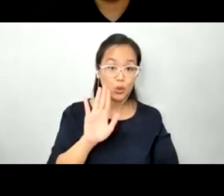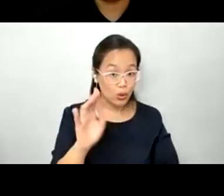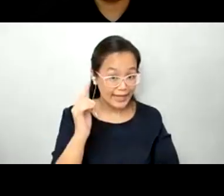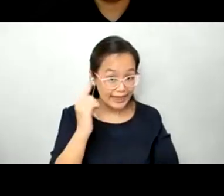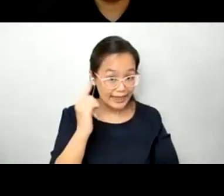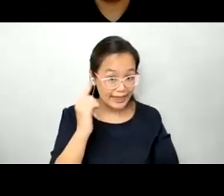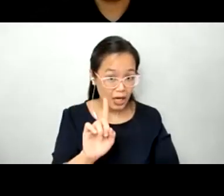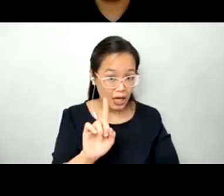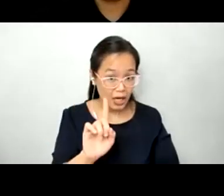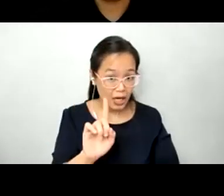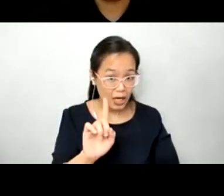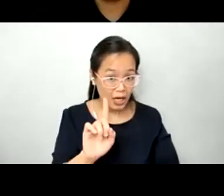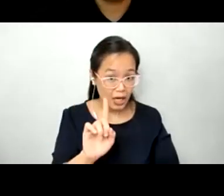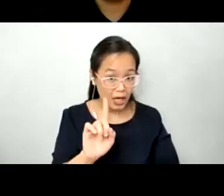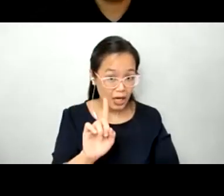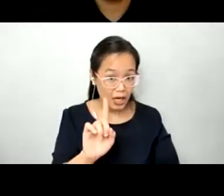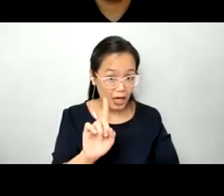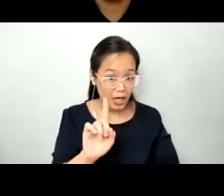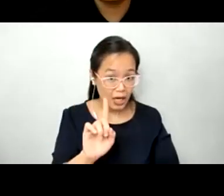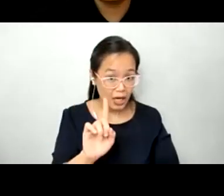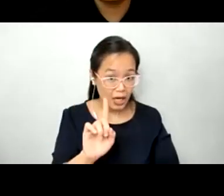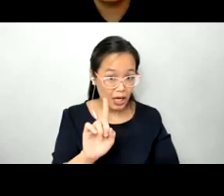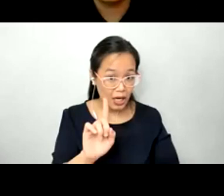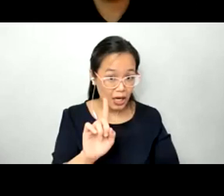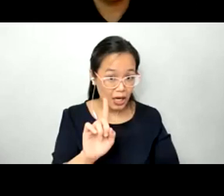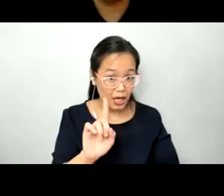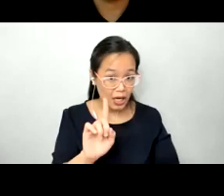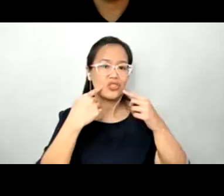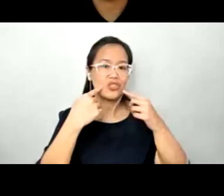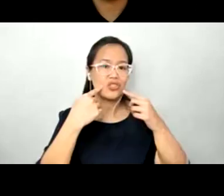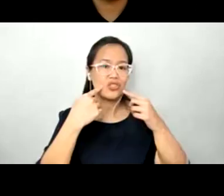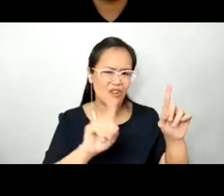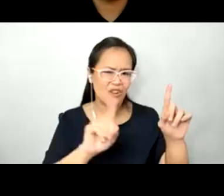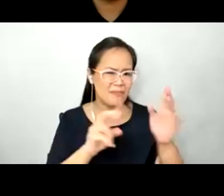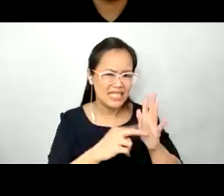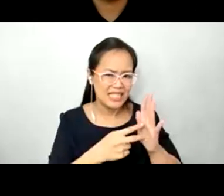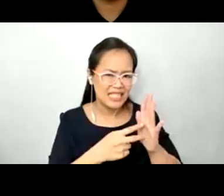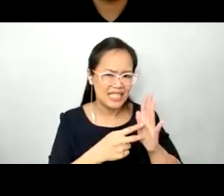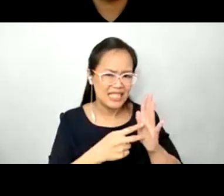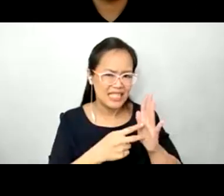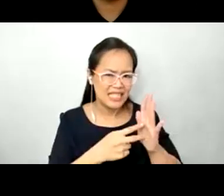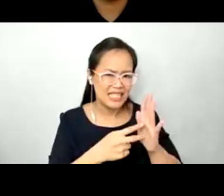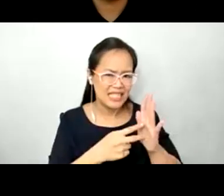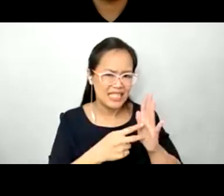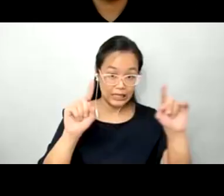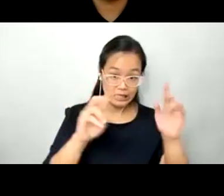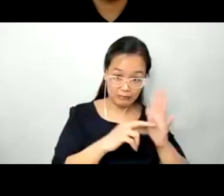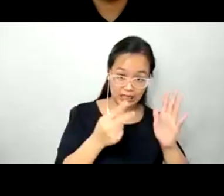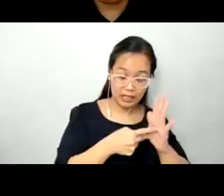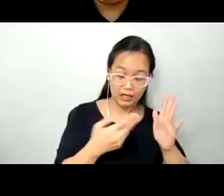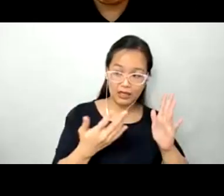what's your picture of success? What does success look like? Does success look like